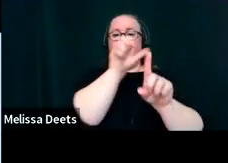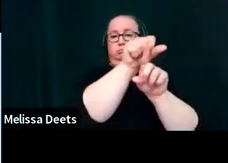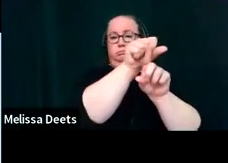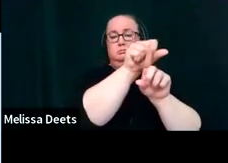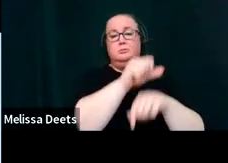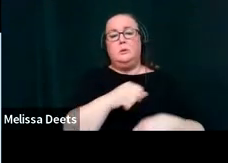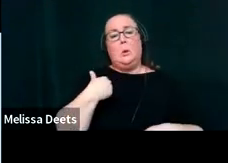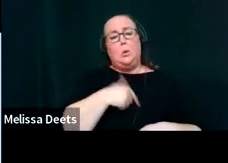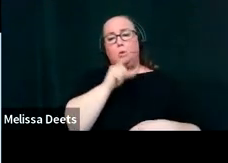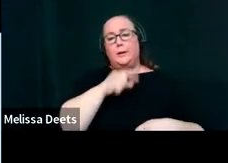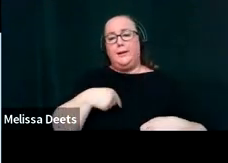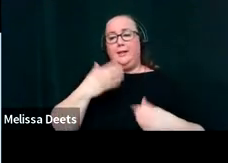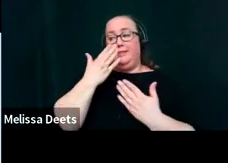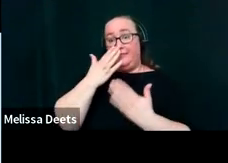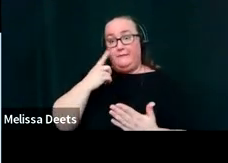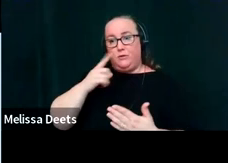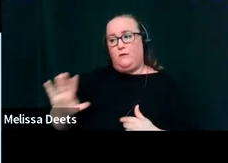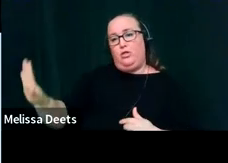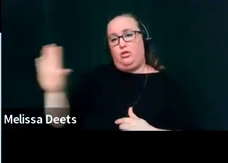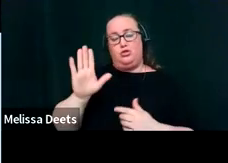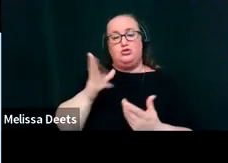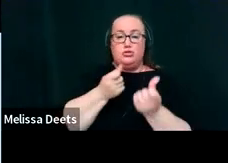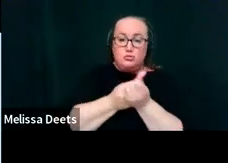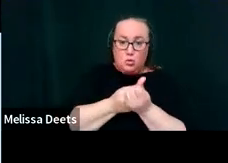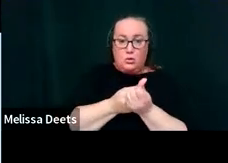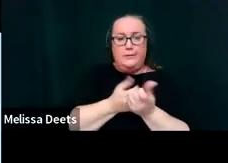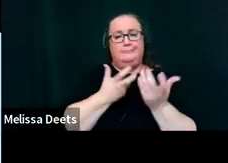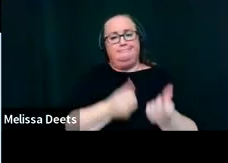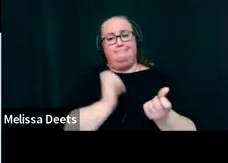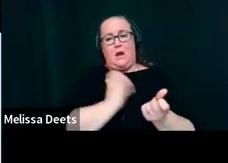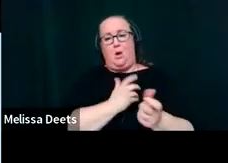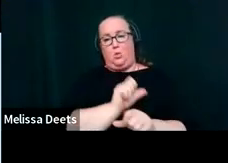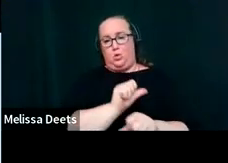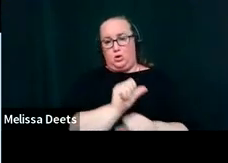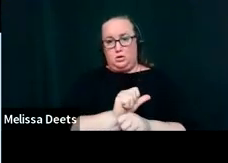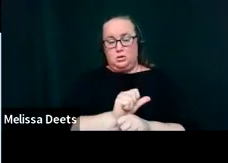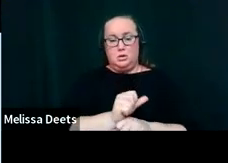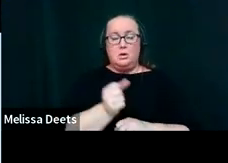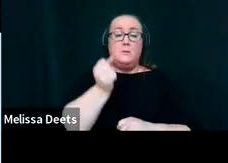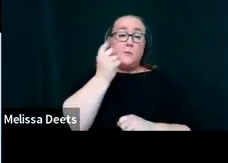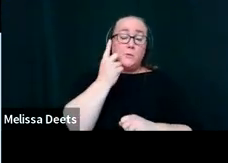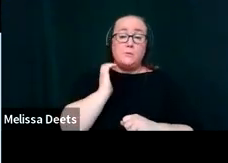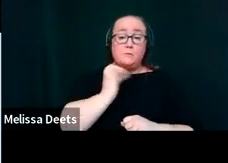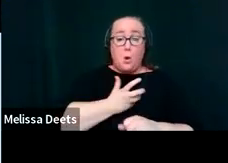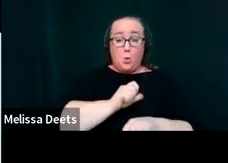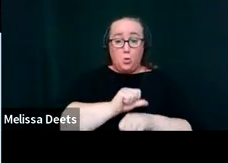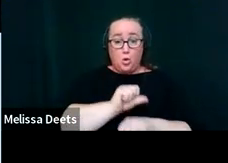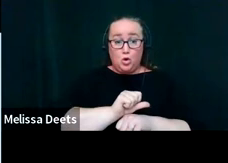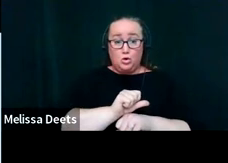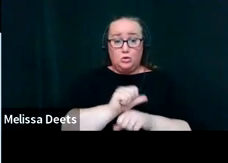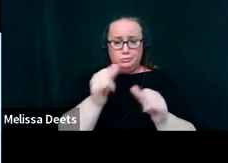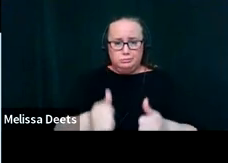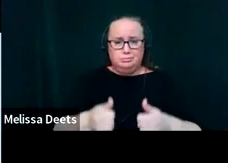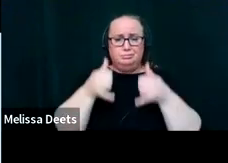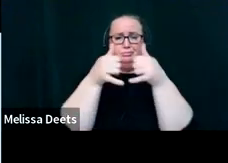grateful for their support and their confidence in our work. For our work, we've been awarded the highest